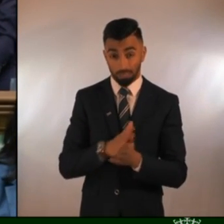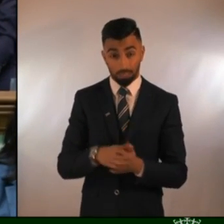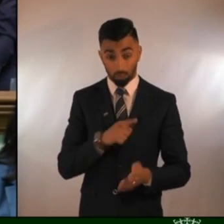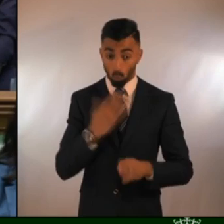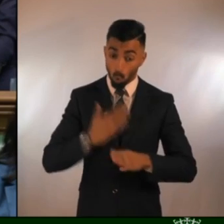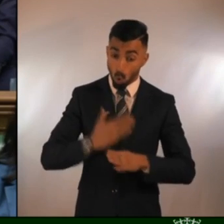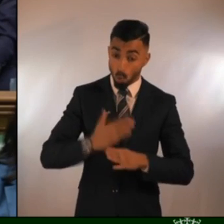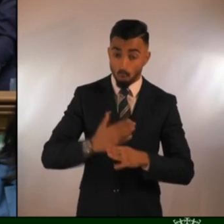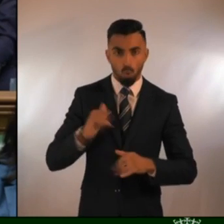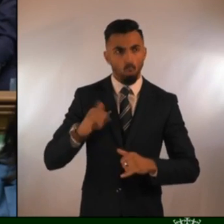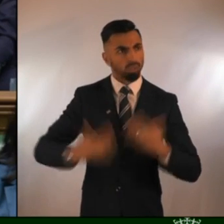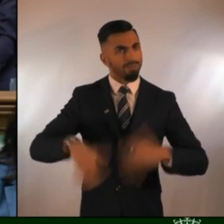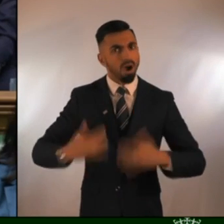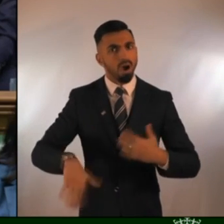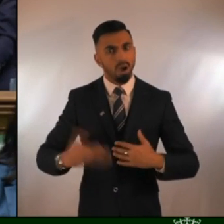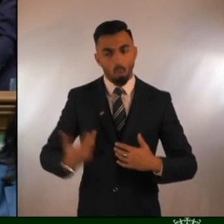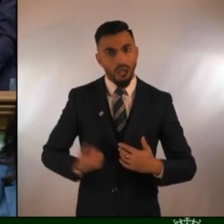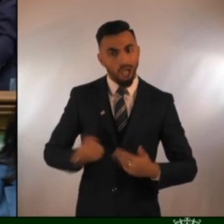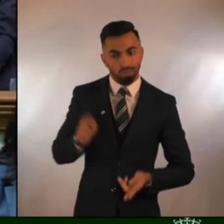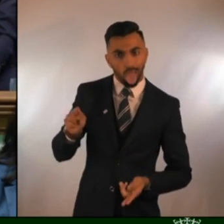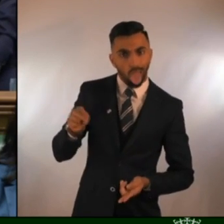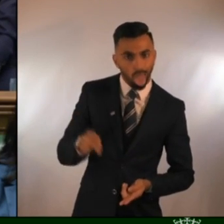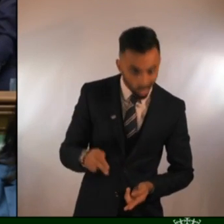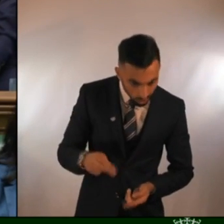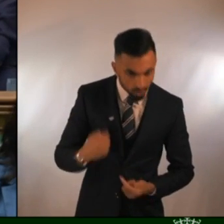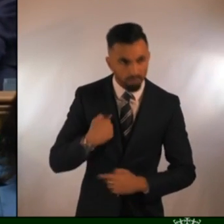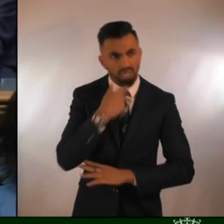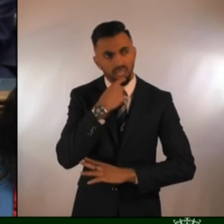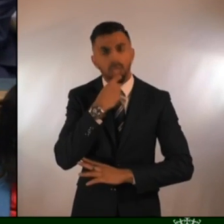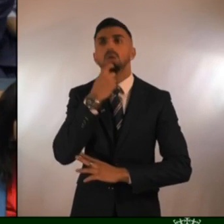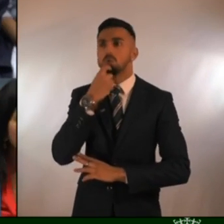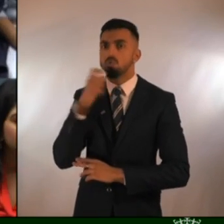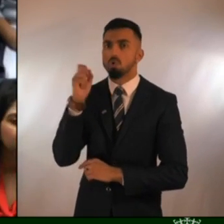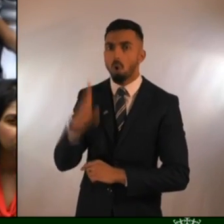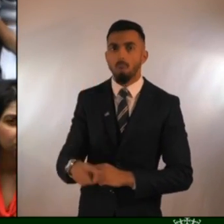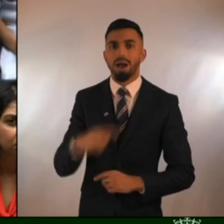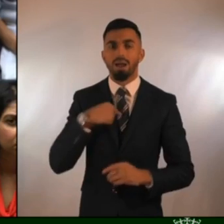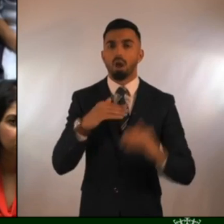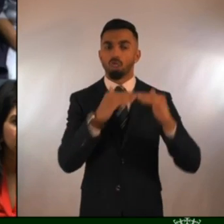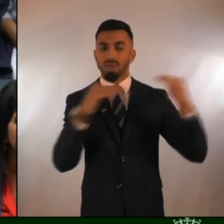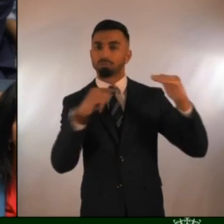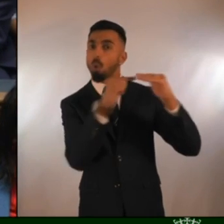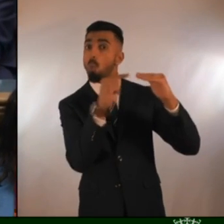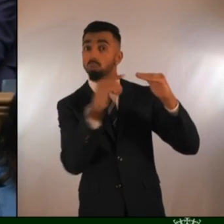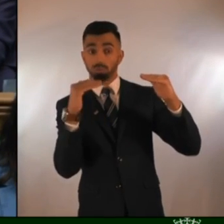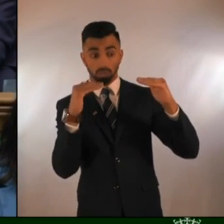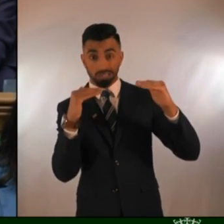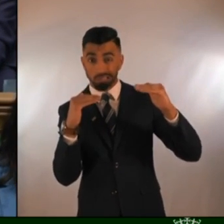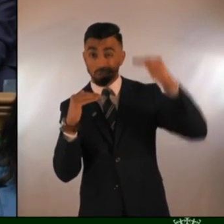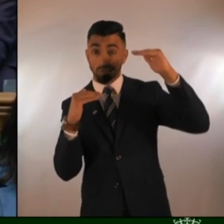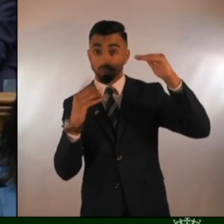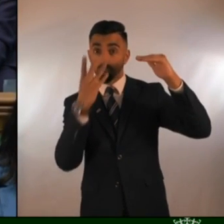the tapered annual allowance affects, I am increasing both taper thresholds by £90,000,